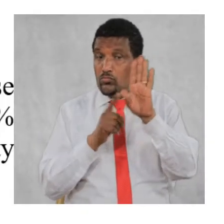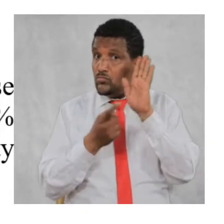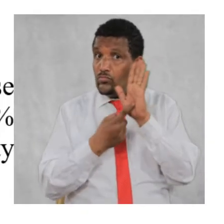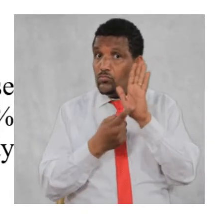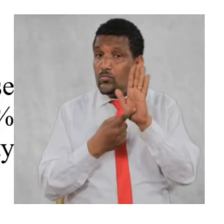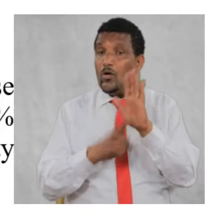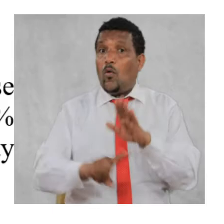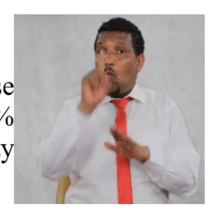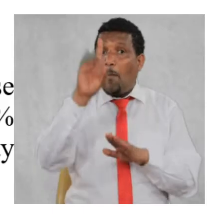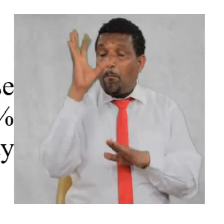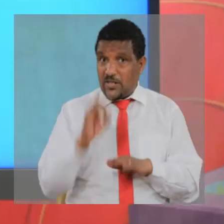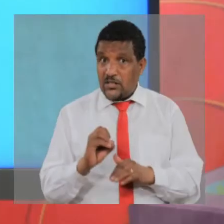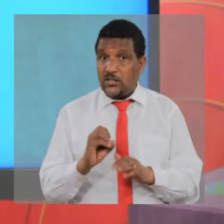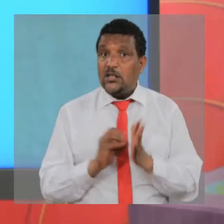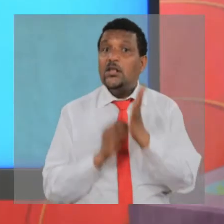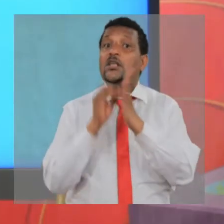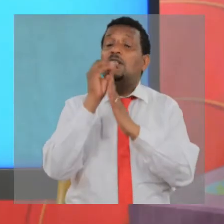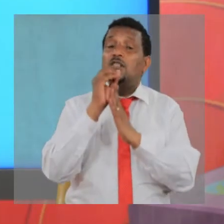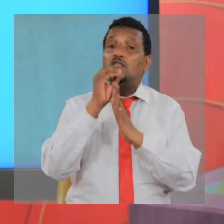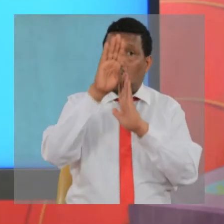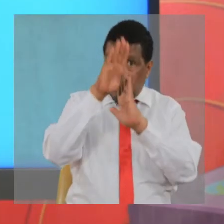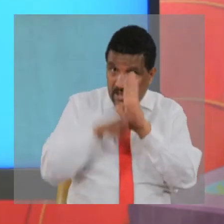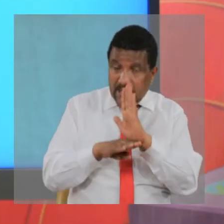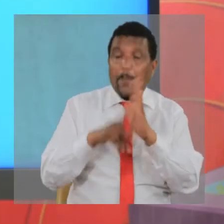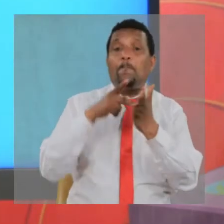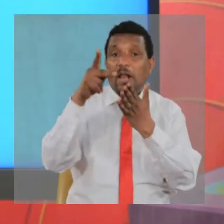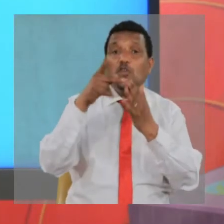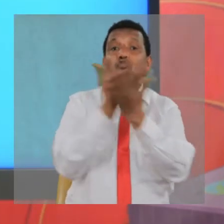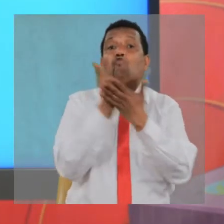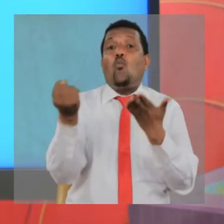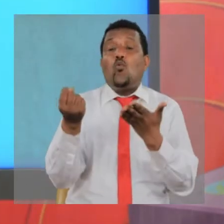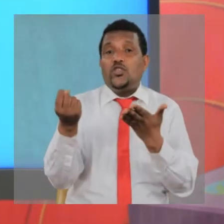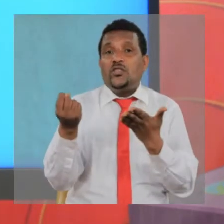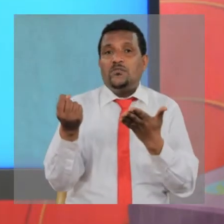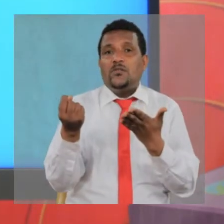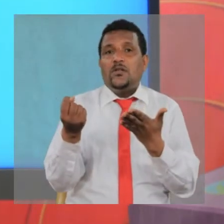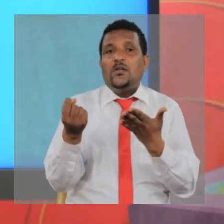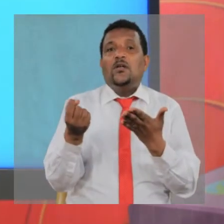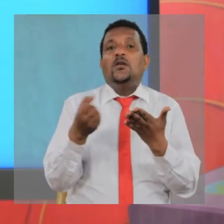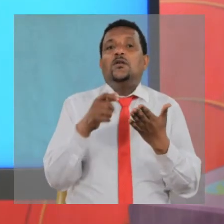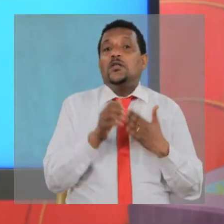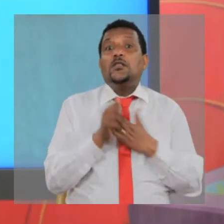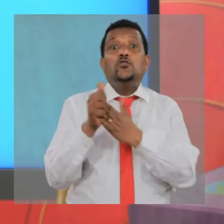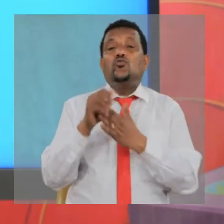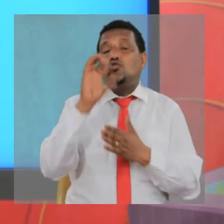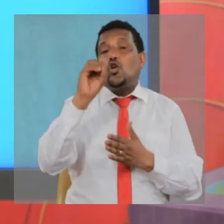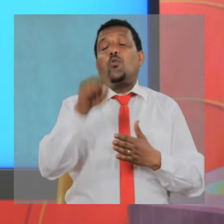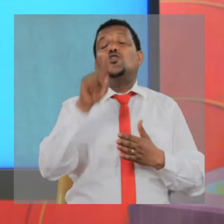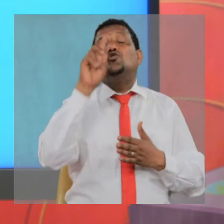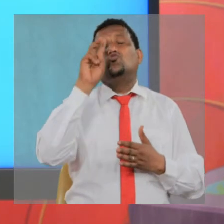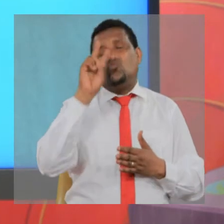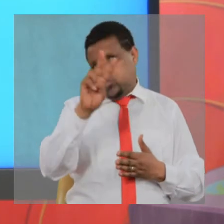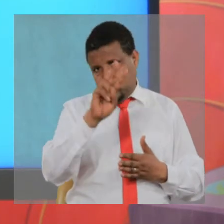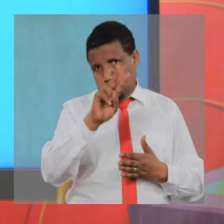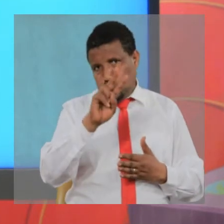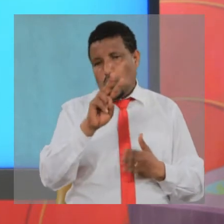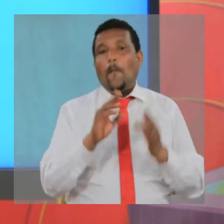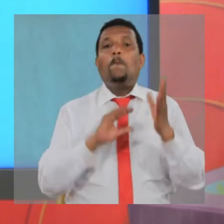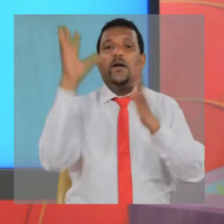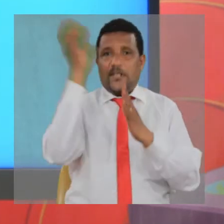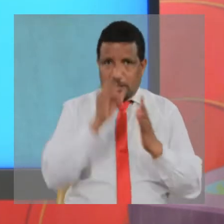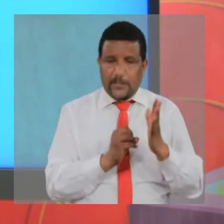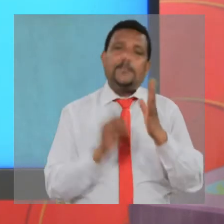a 1% increase or decrease in price of a commodity leads to a 0.2% increase or decrease